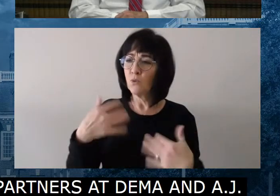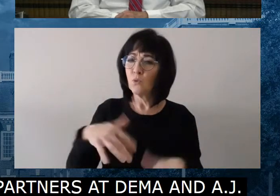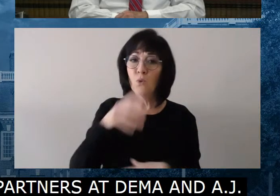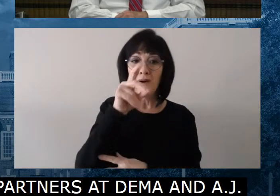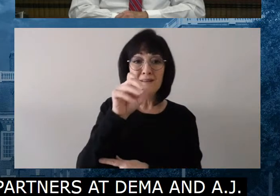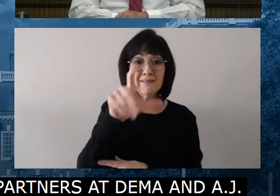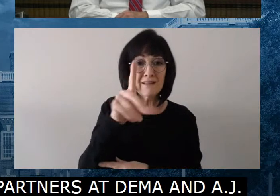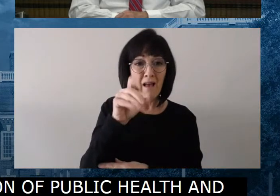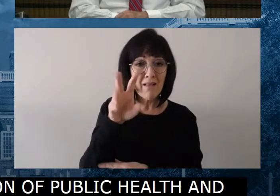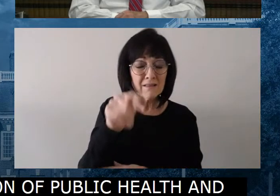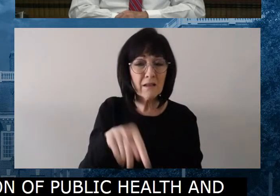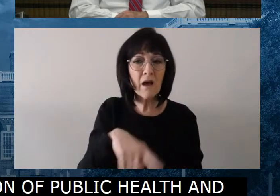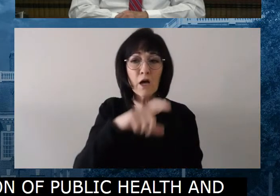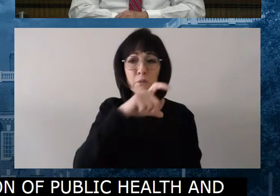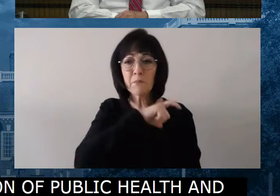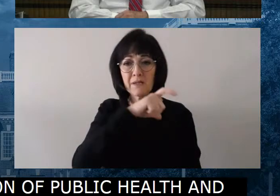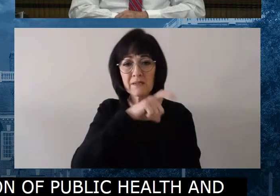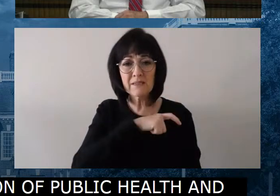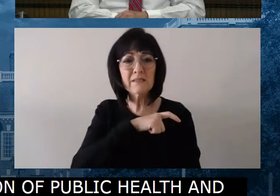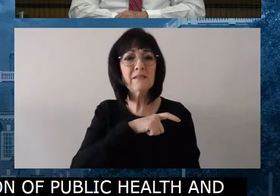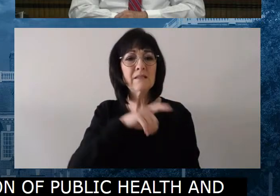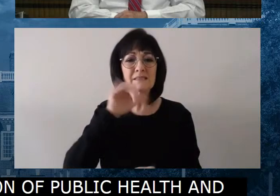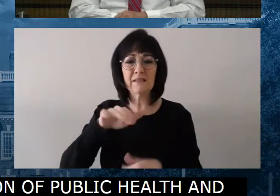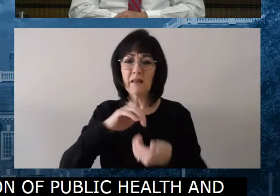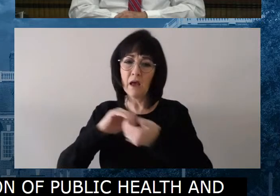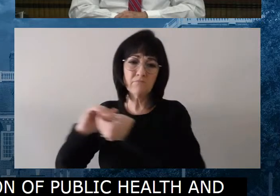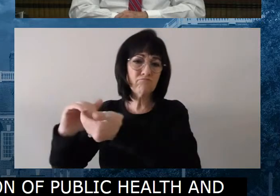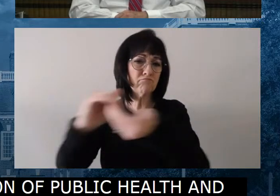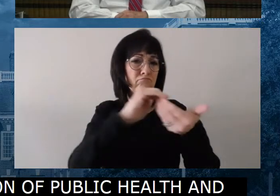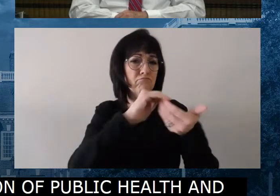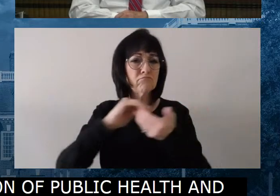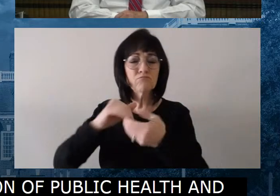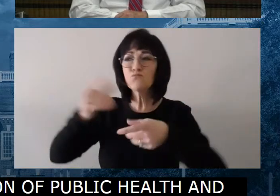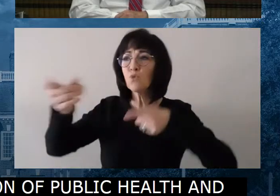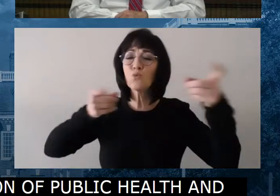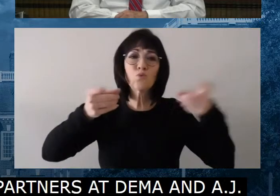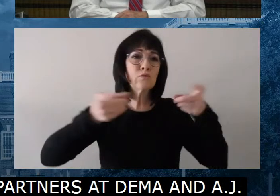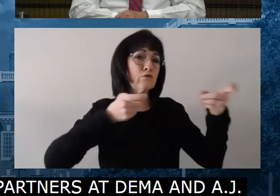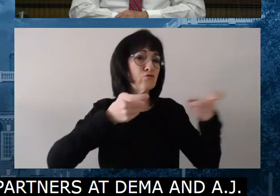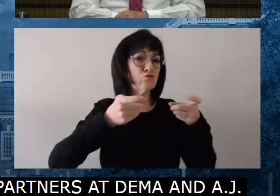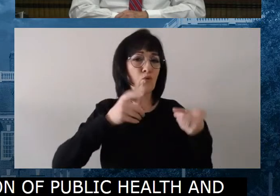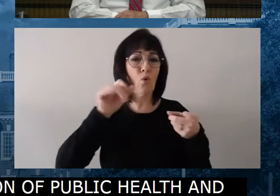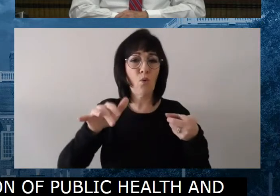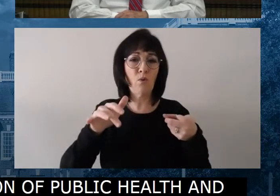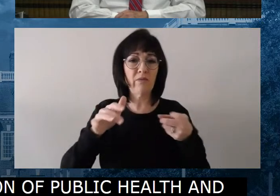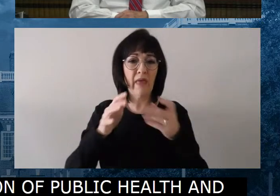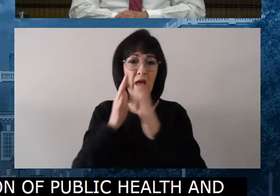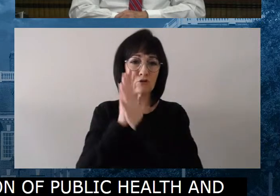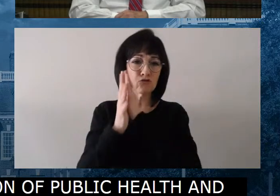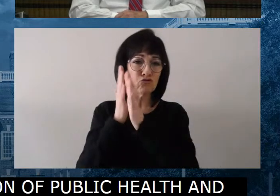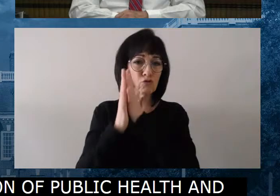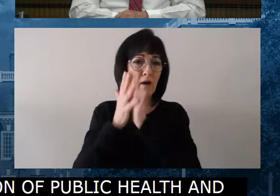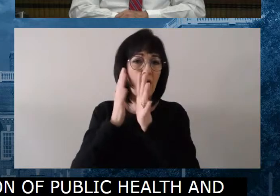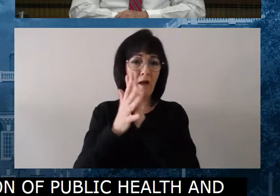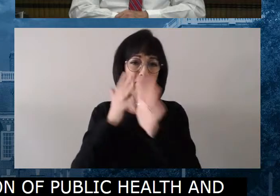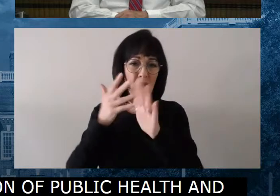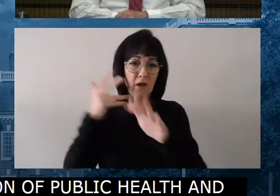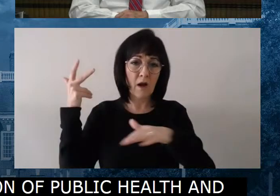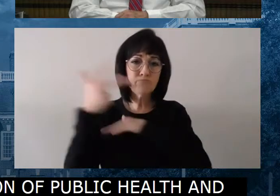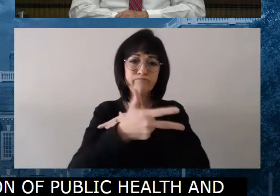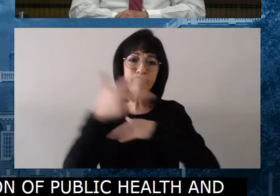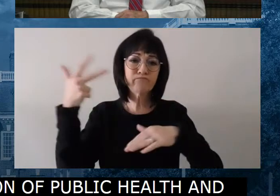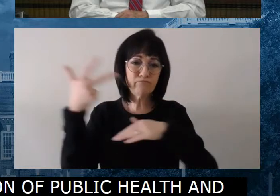AJ, as they've managed traffic flow into the Speedway, traffic flow through